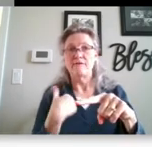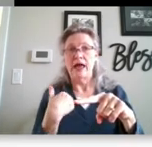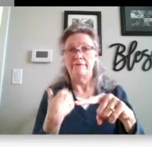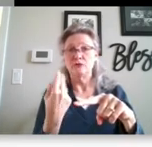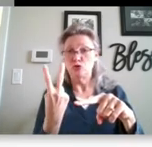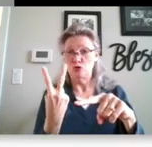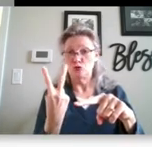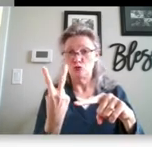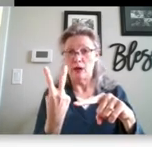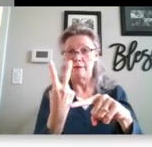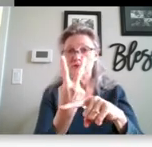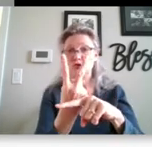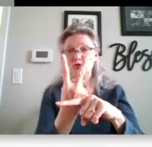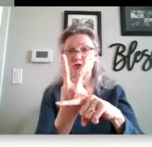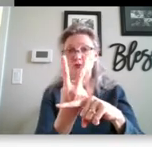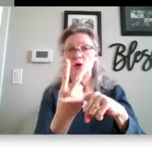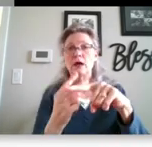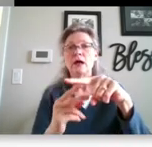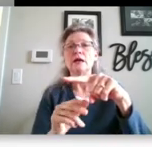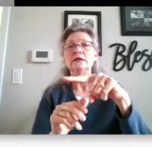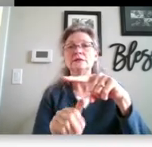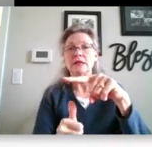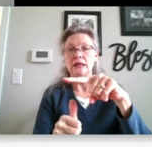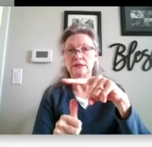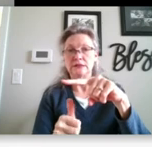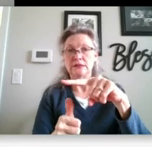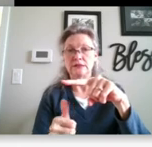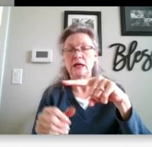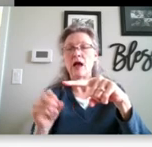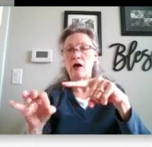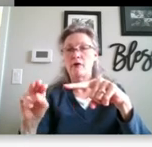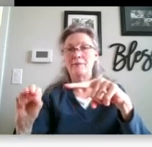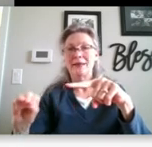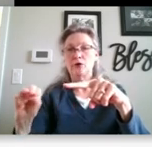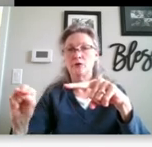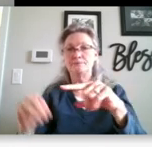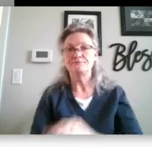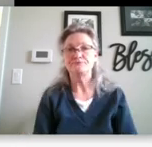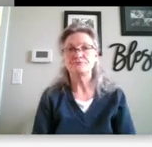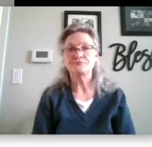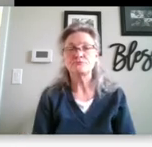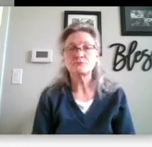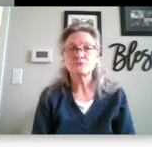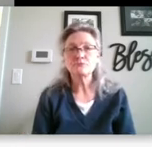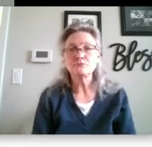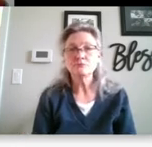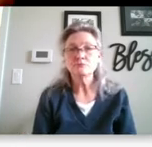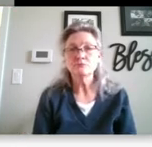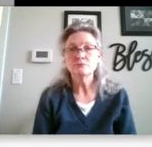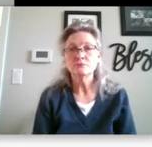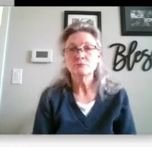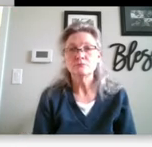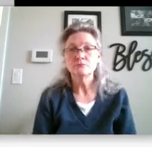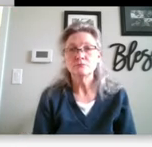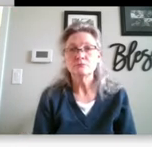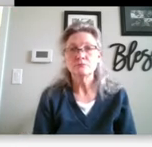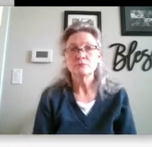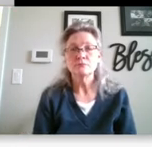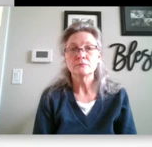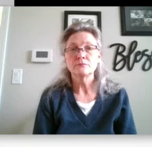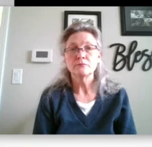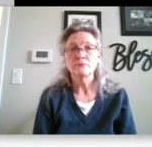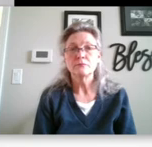2, I've got 2 of those, right? So 2 decimeters then would be 2/10 of a meter. So